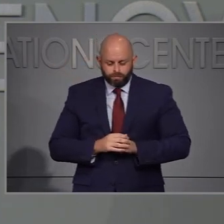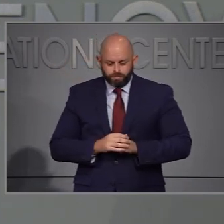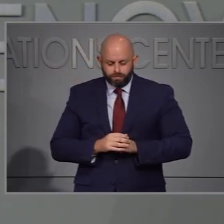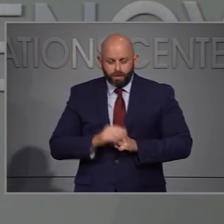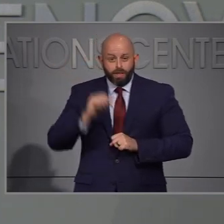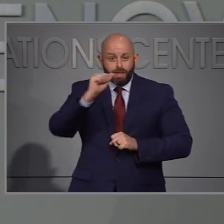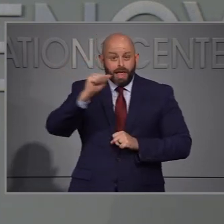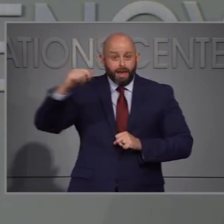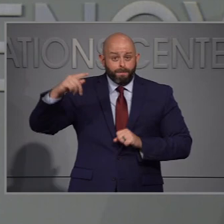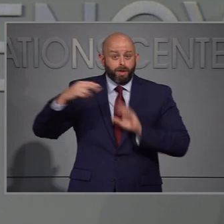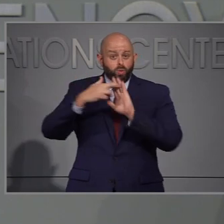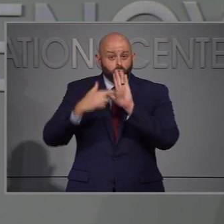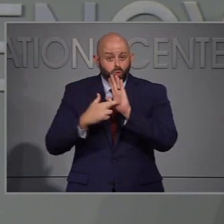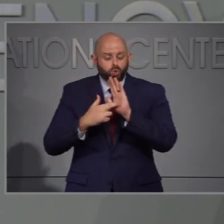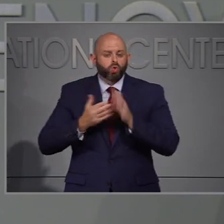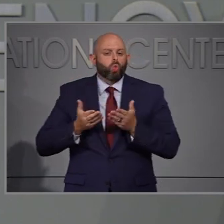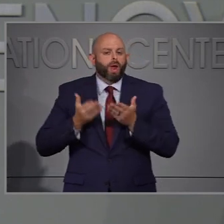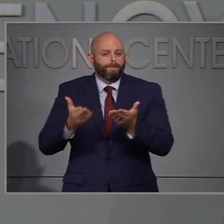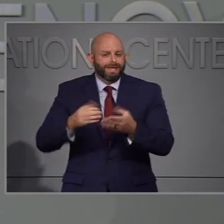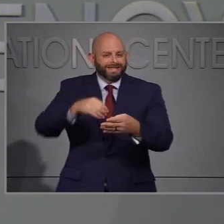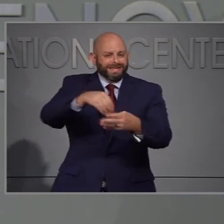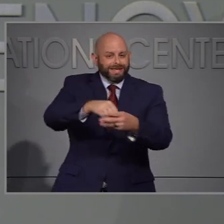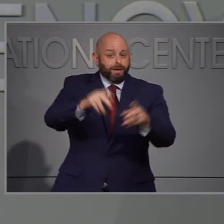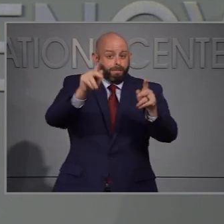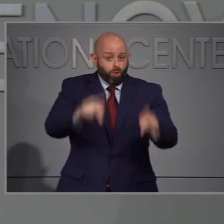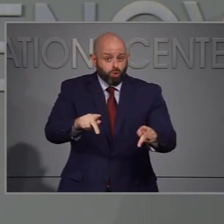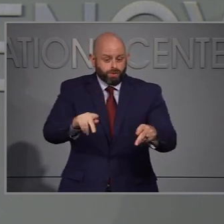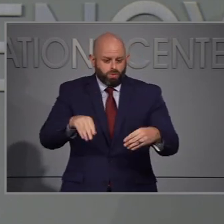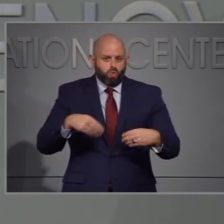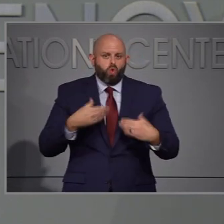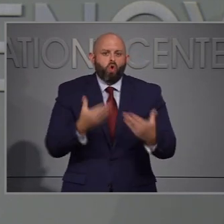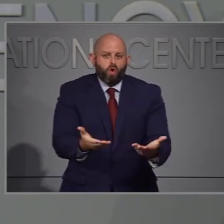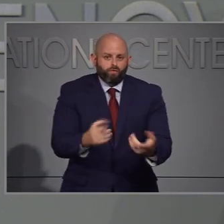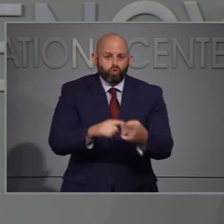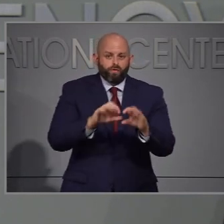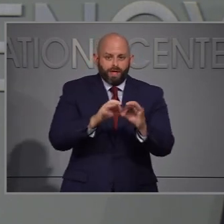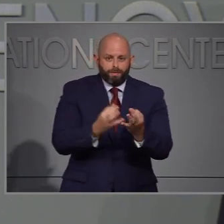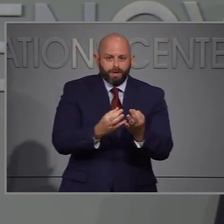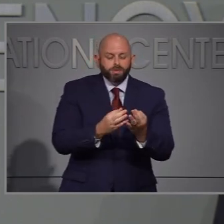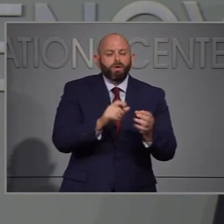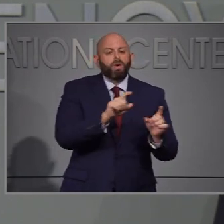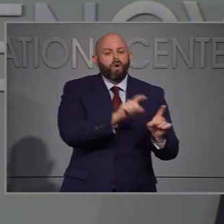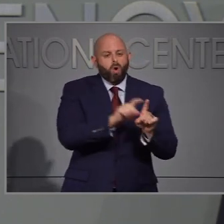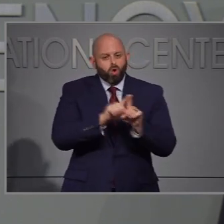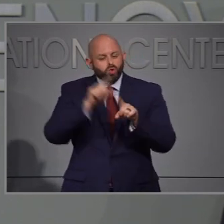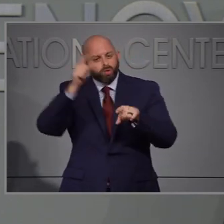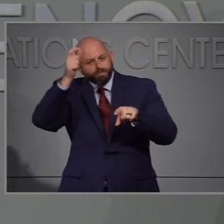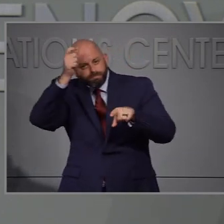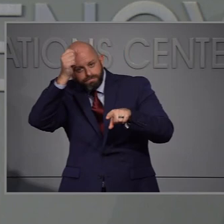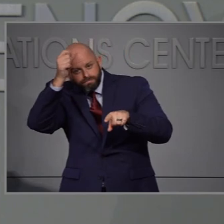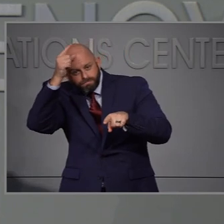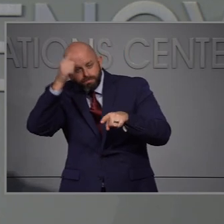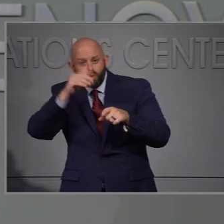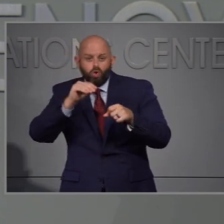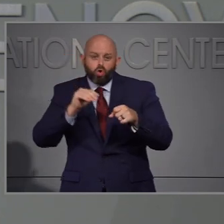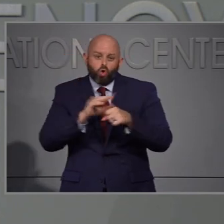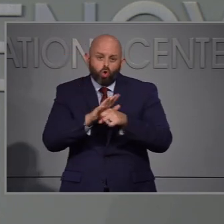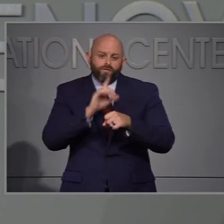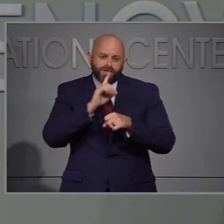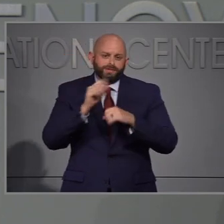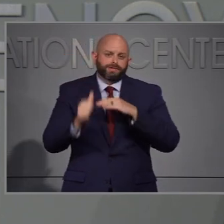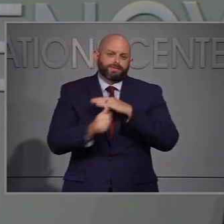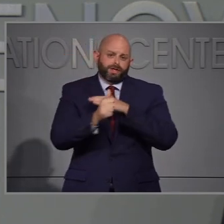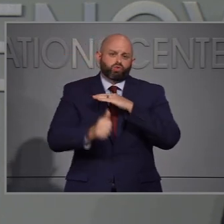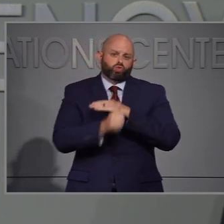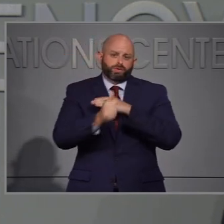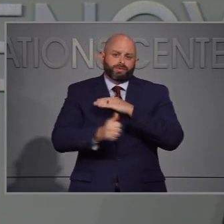guideline recommends in-person education be available, it also recognizes that COVID-19 remains